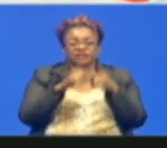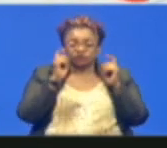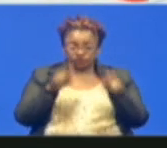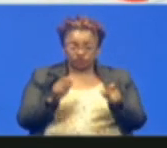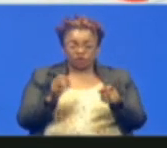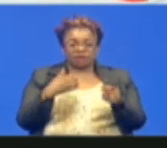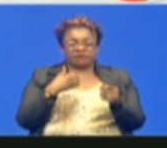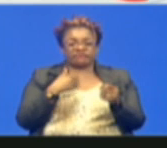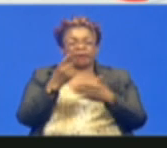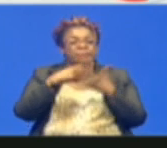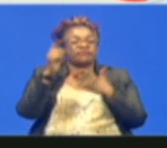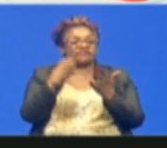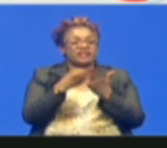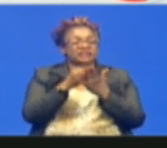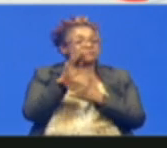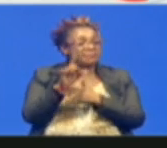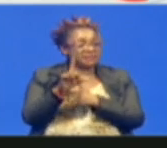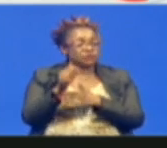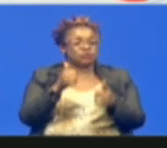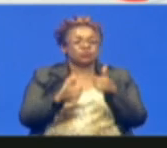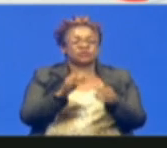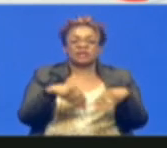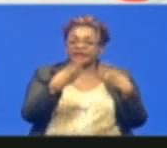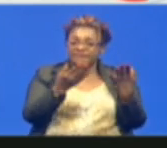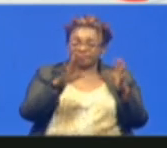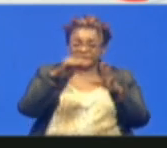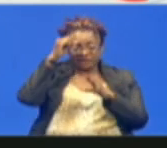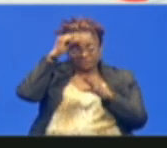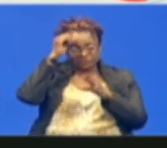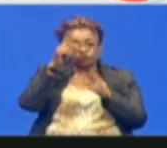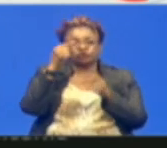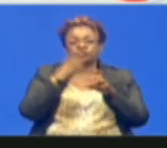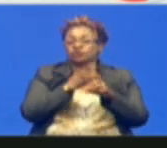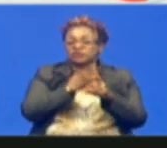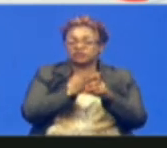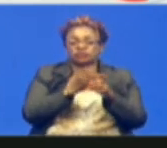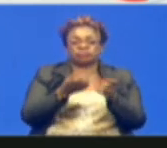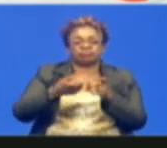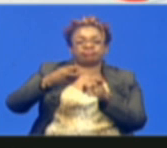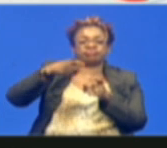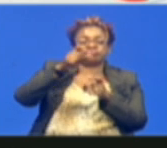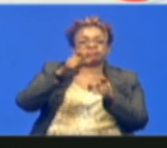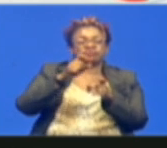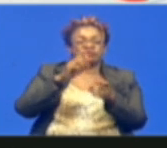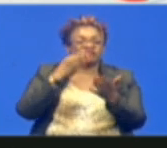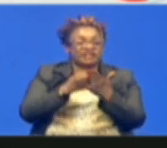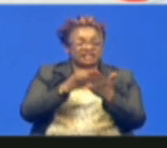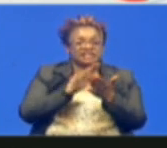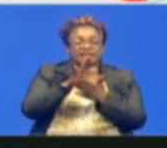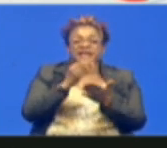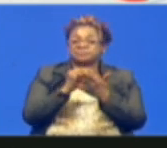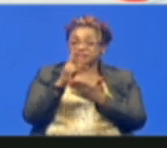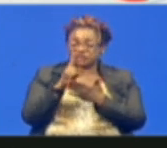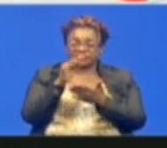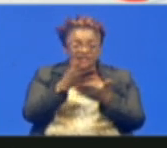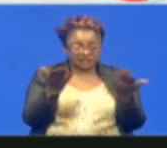the accompanying finance bills, which then give the government the tools to raise the revenue expected to enable them to finance their expenditure. And that is